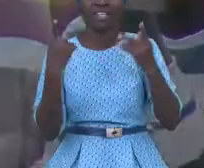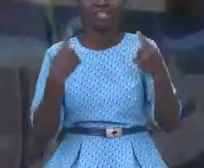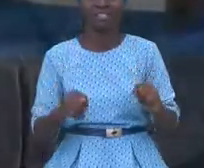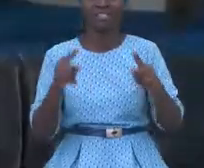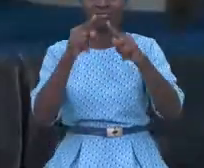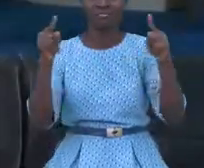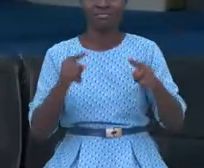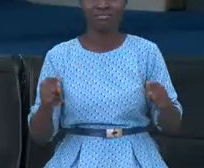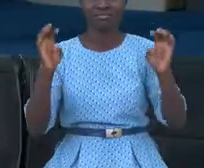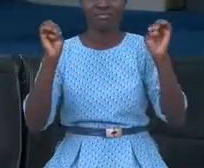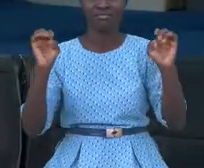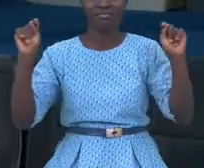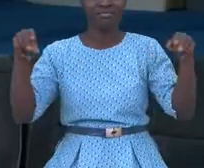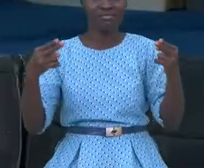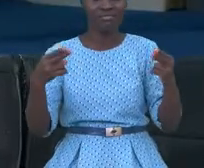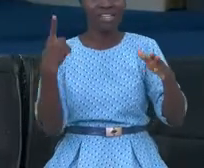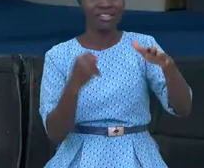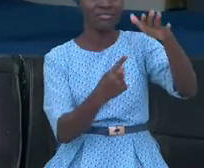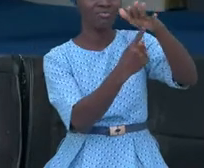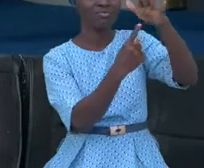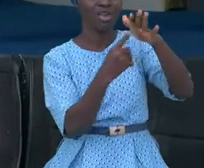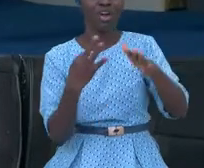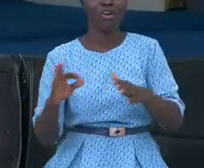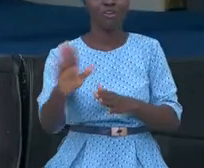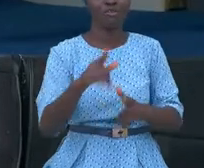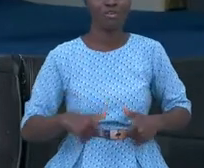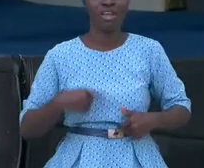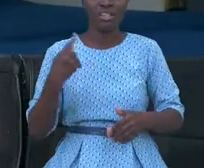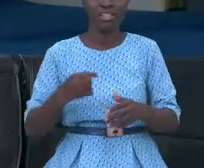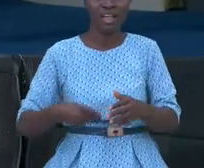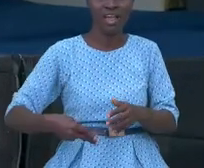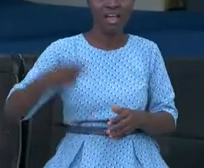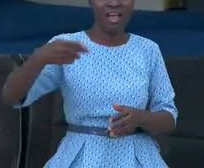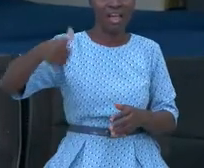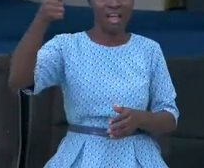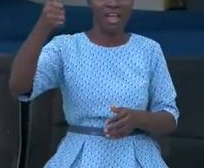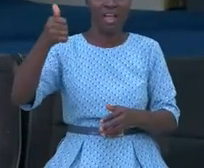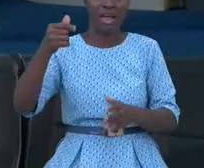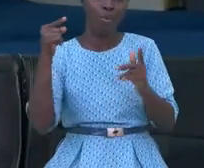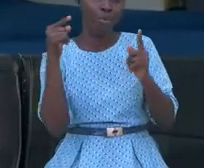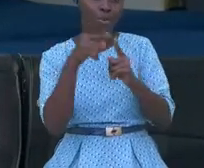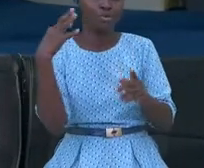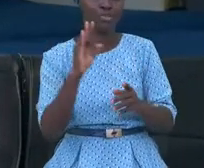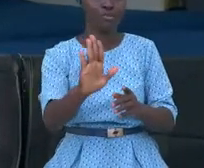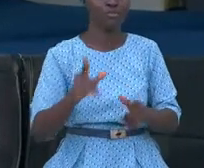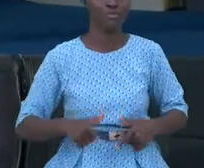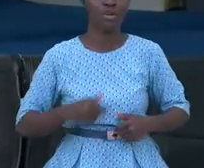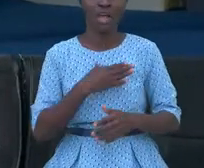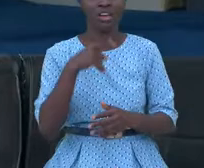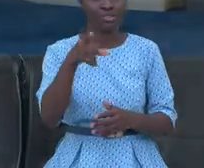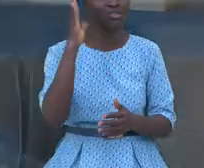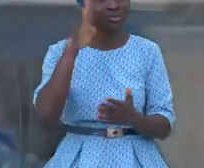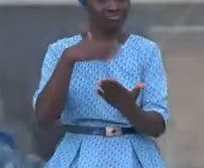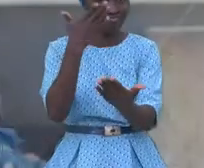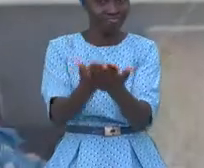life. The peak of your life. The highest point of your life. And you will reach there